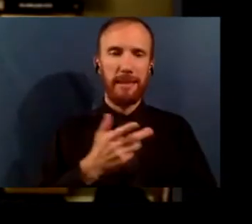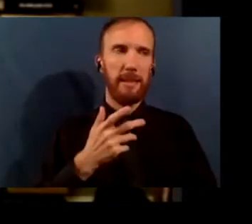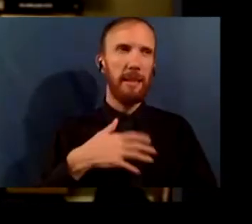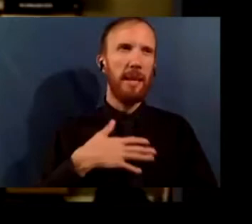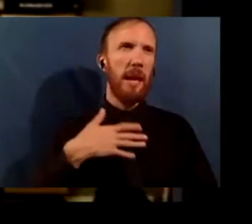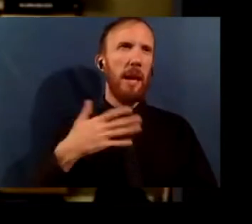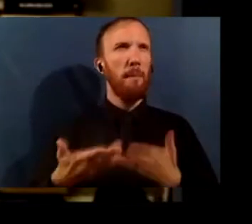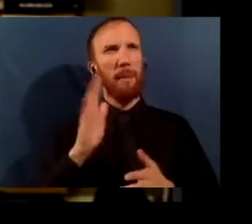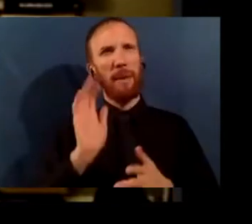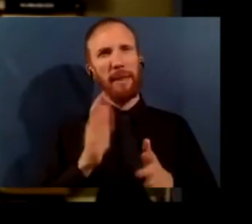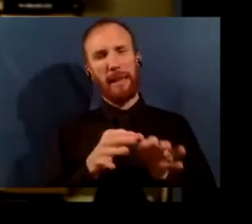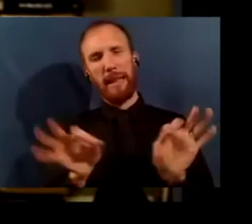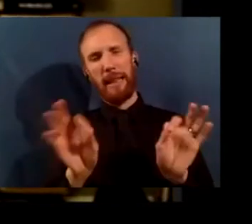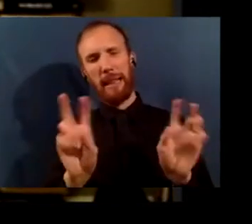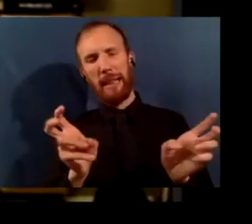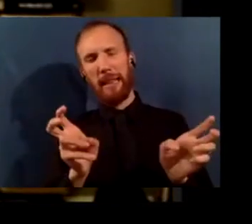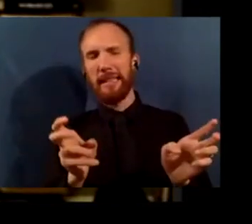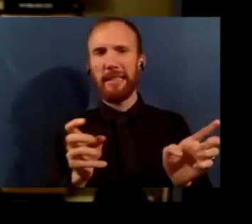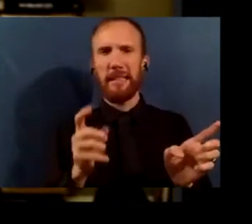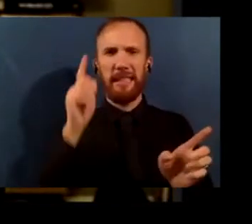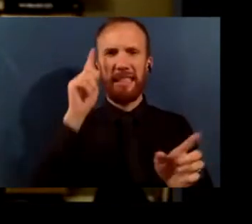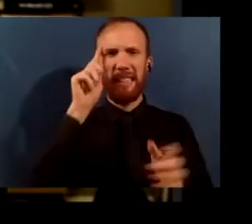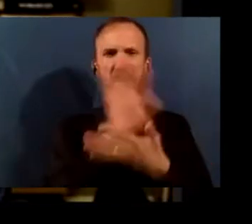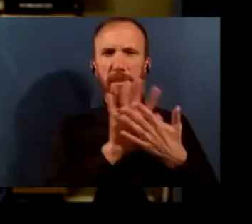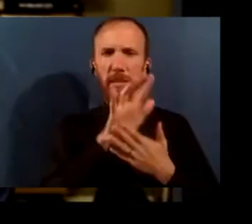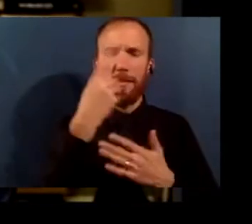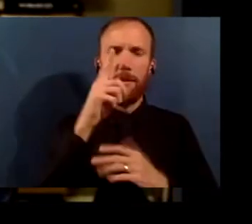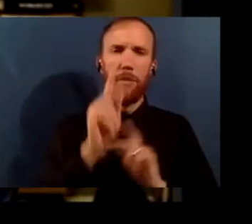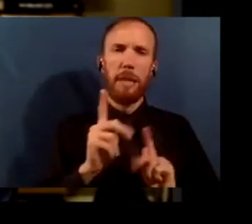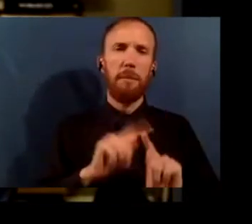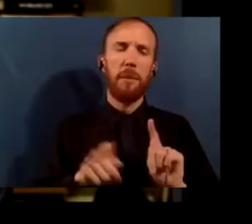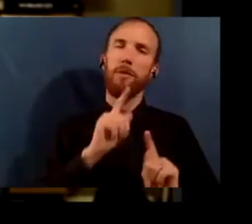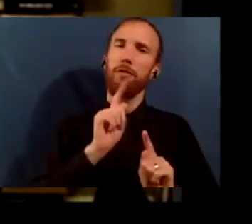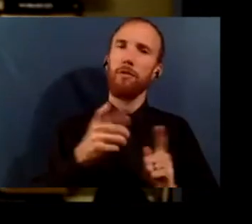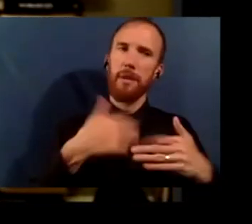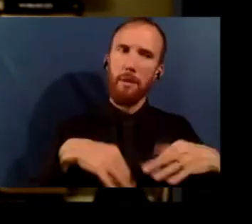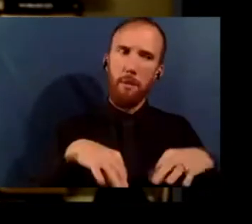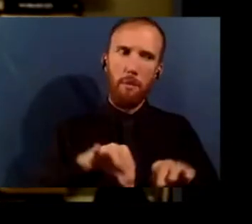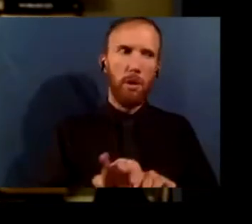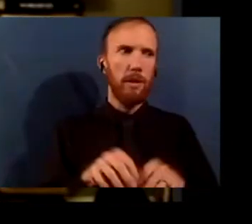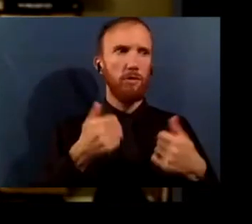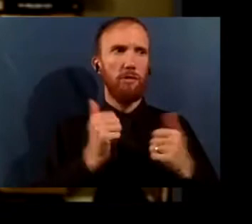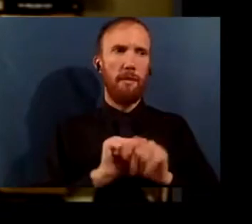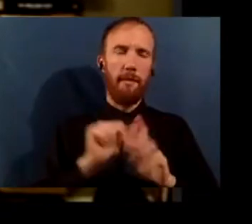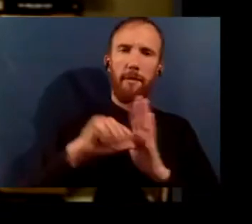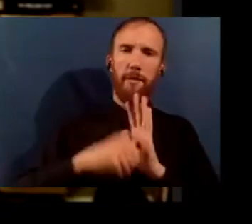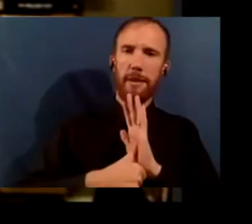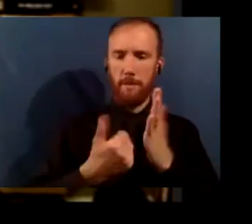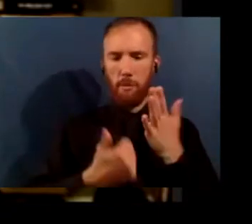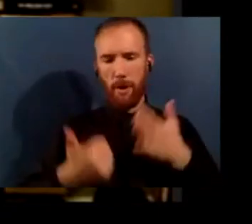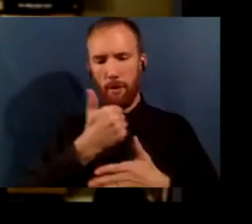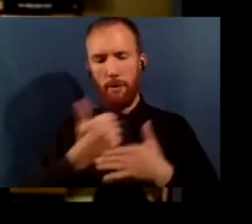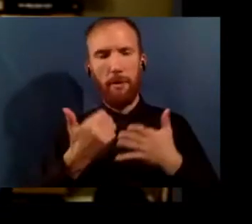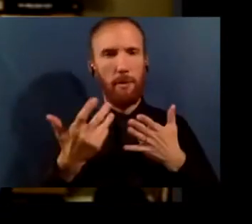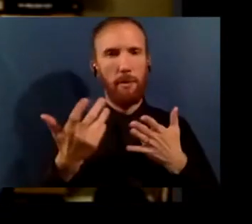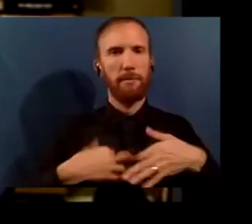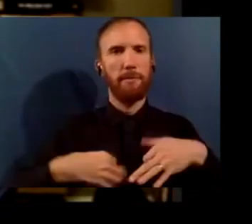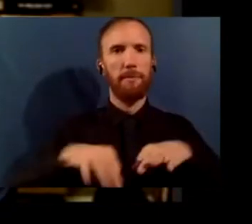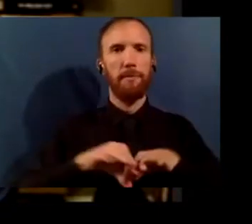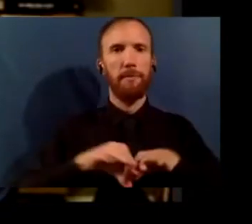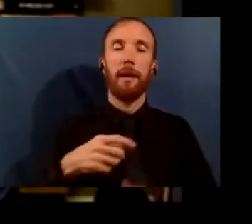for some people, but it's such an important gesture about priorities. You know, I always say, Nadine, that in my